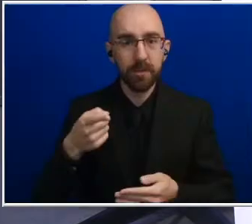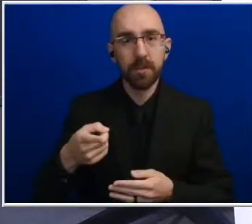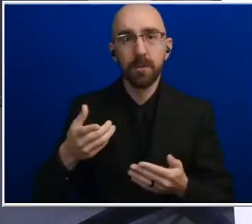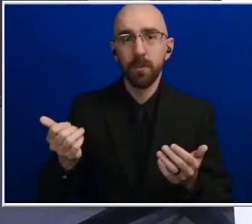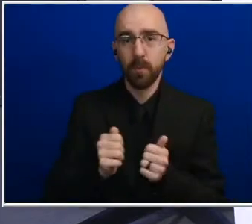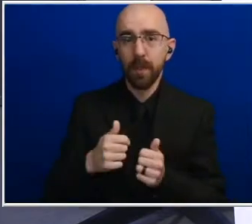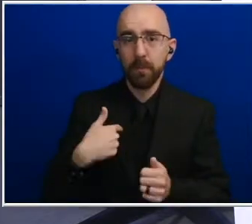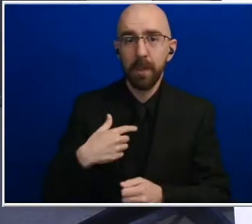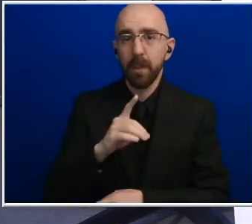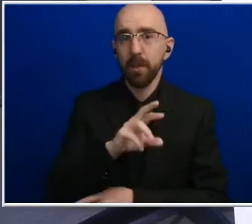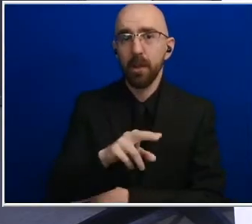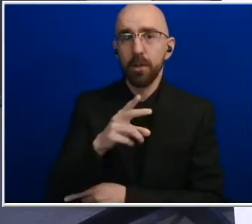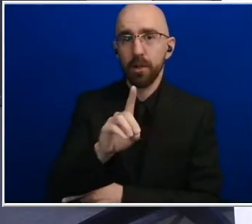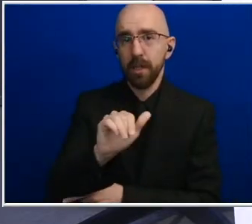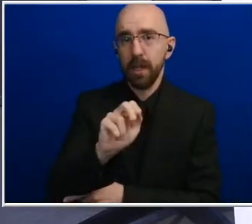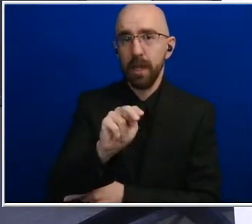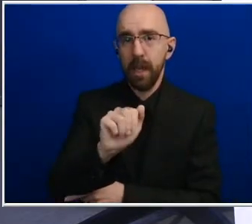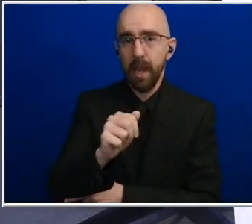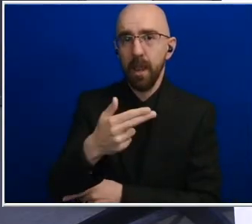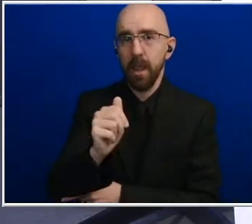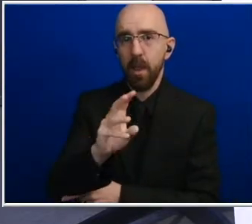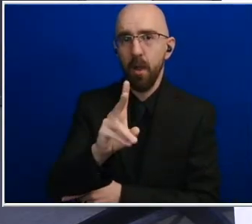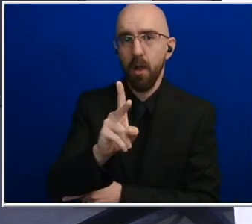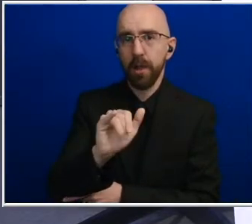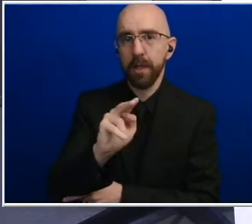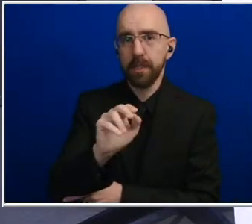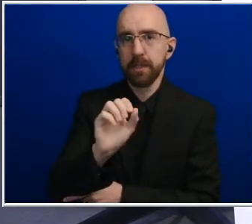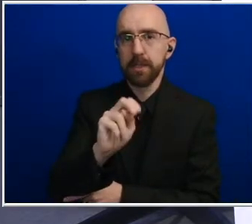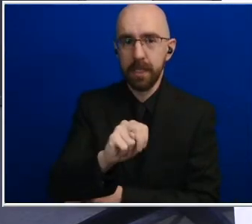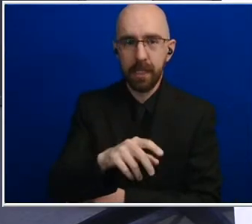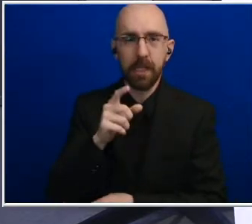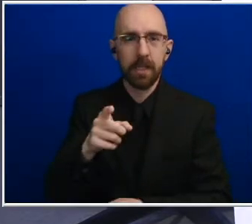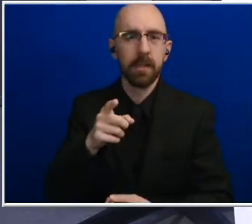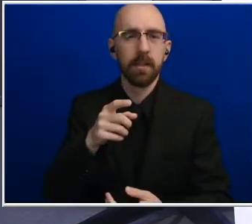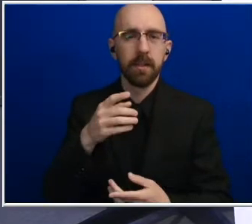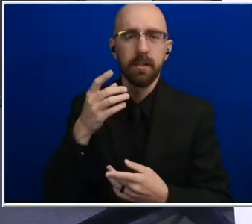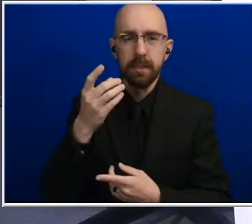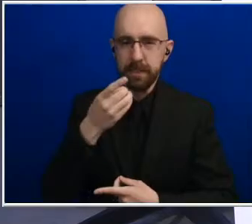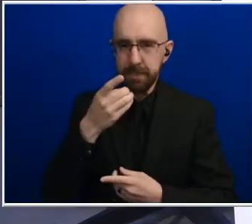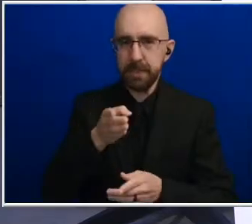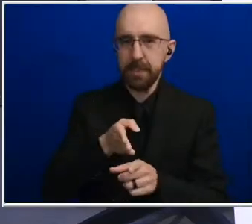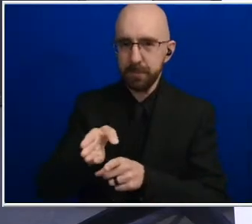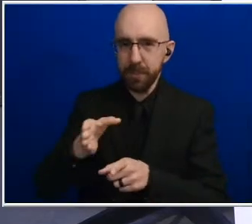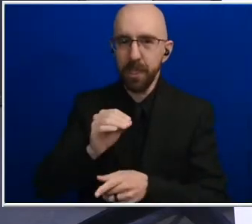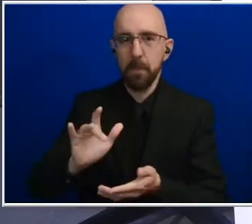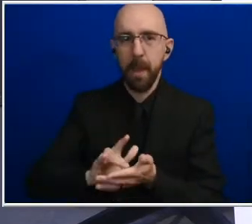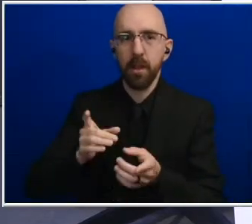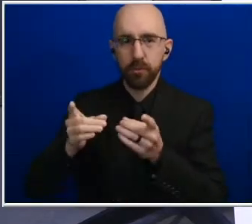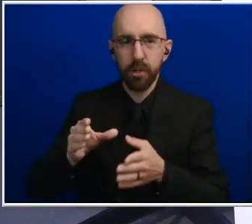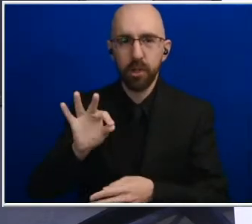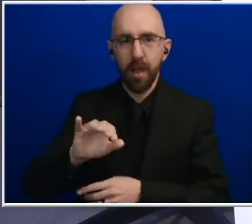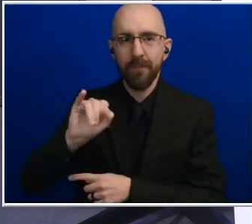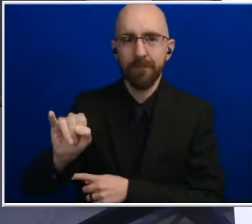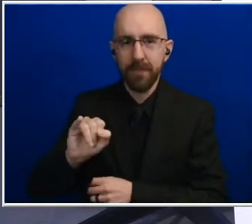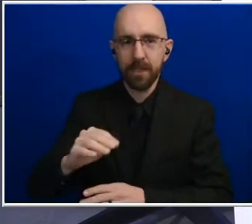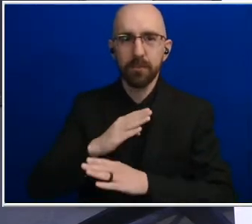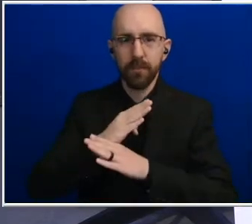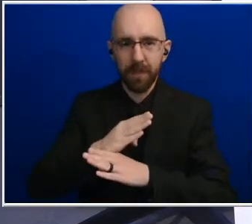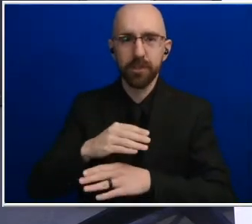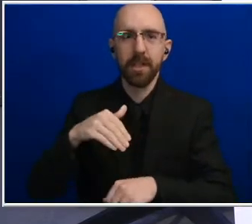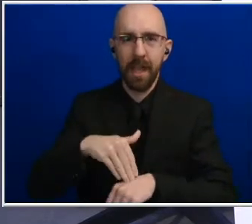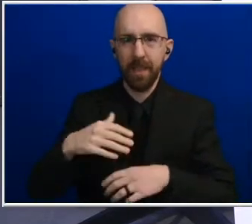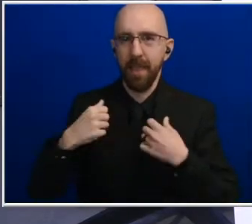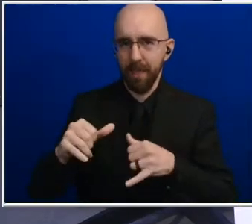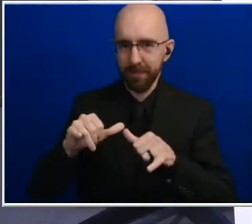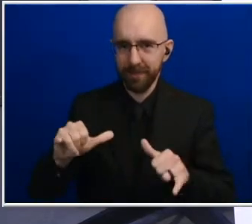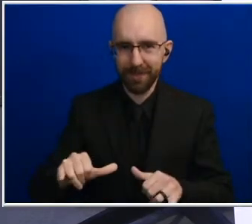Hawkinson, infectious disease specialist and medical director of infection prevention control here at the health system, also known to everyone else as